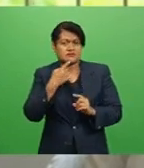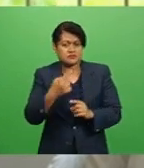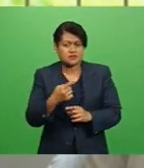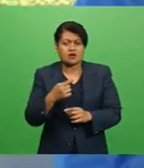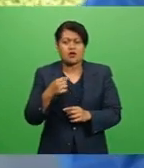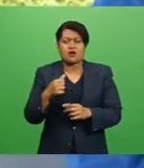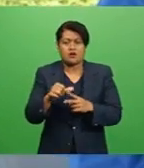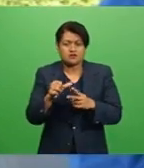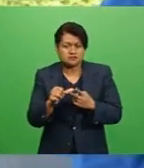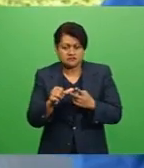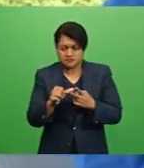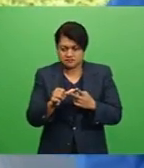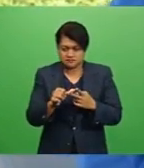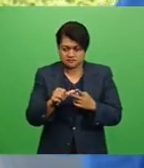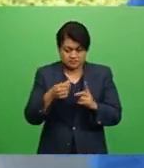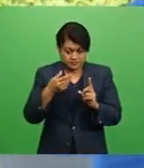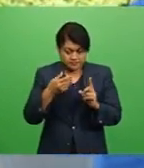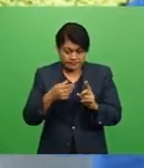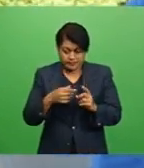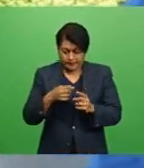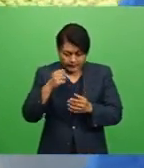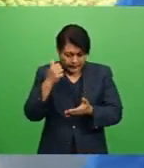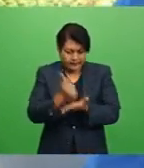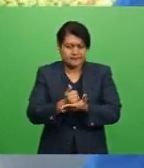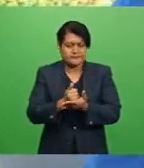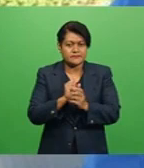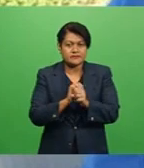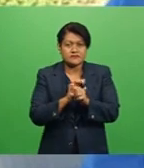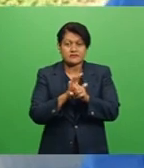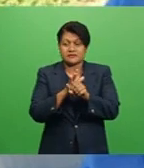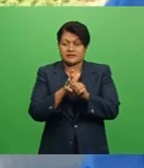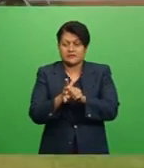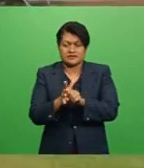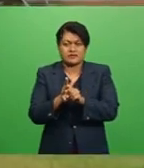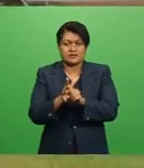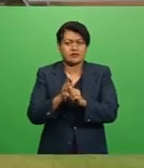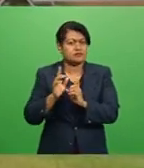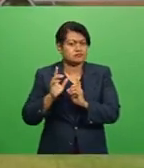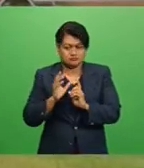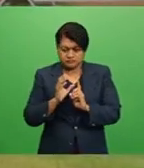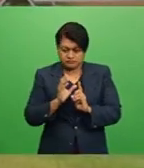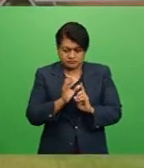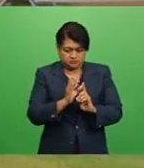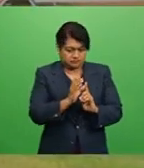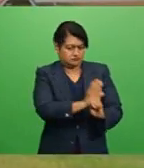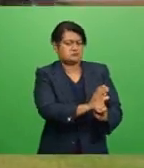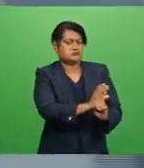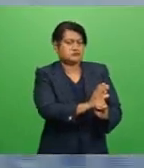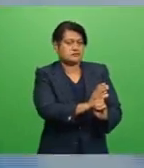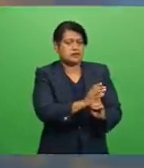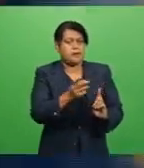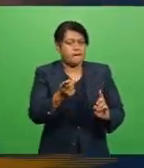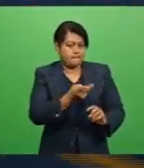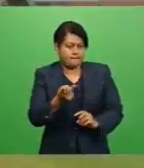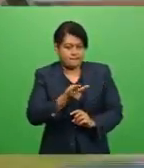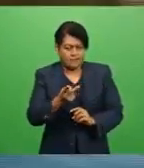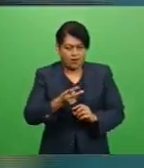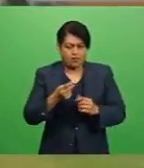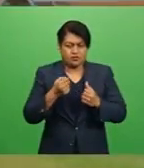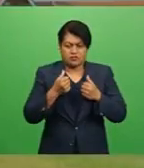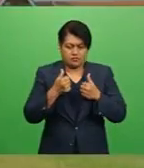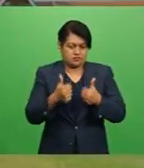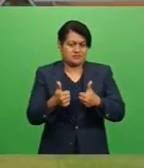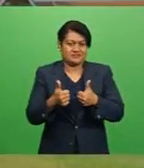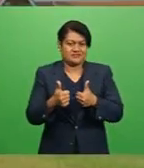confirmed that the 2 active COVID-19 cases in Fiji remain in isolation and both are recovering well.